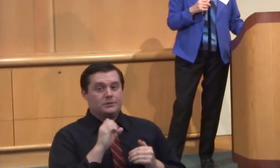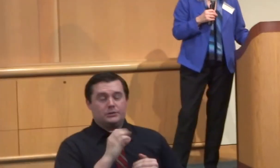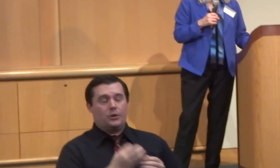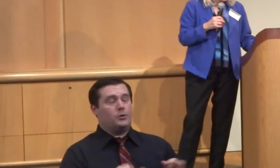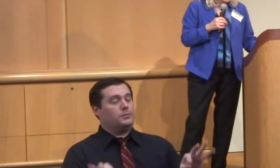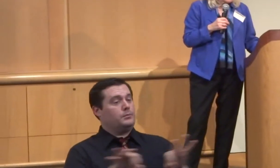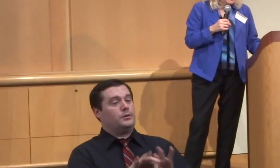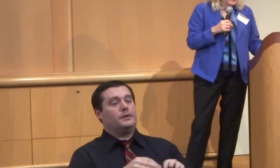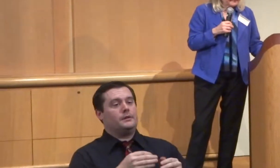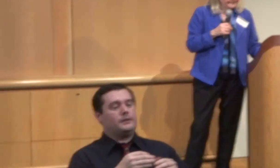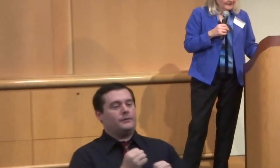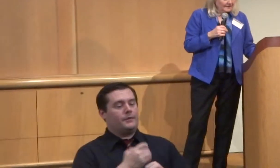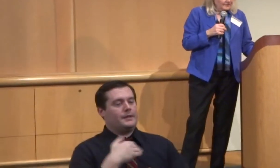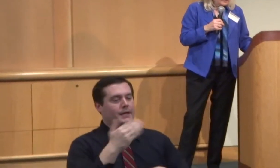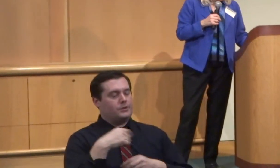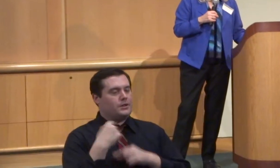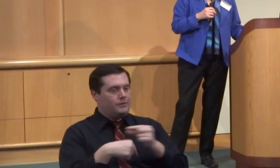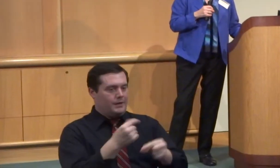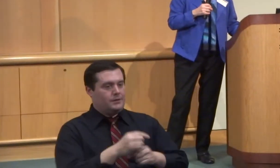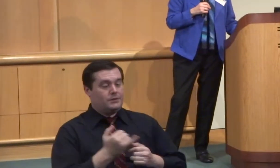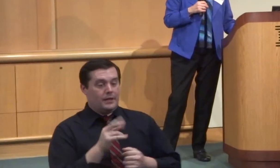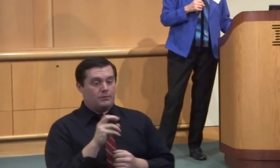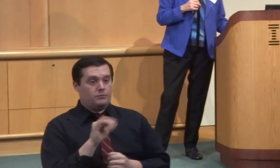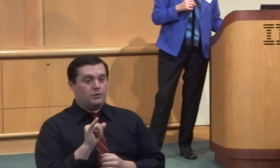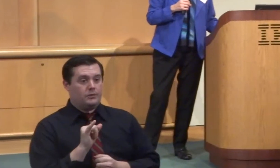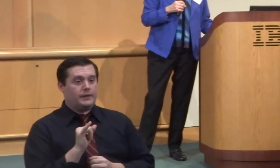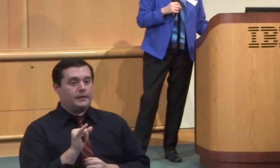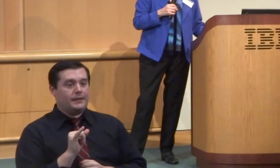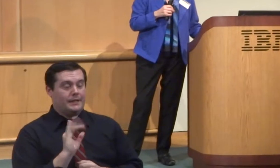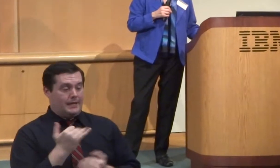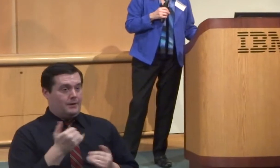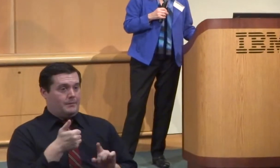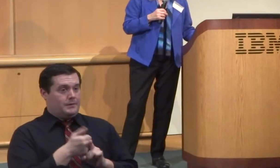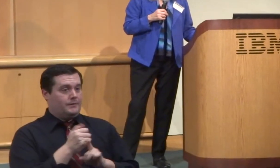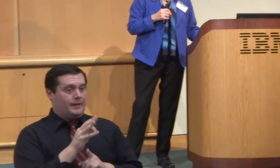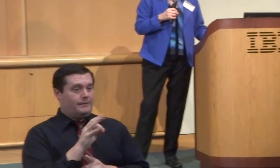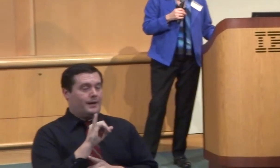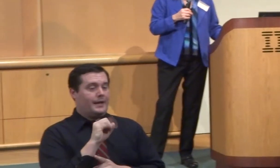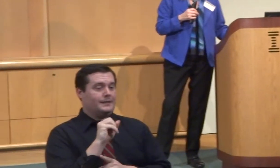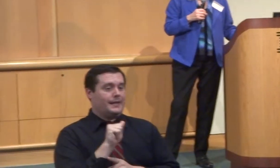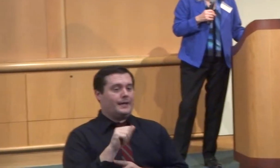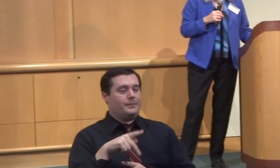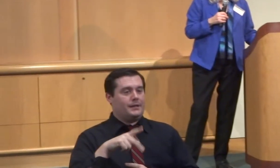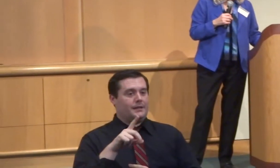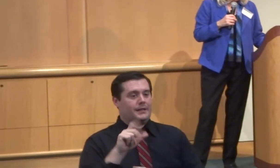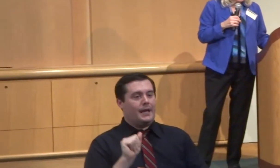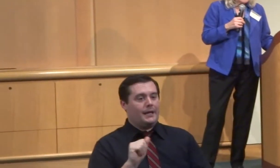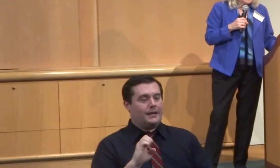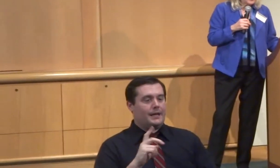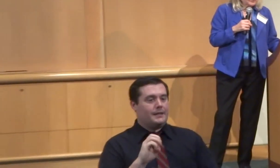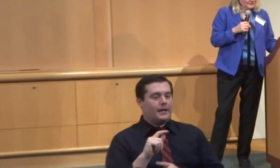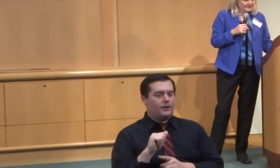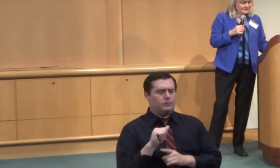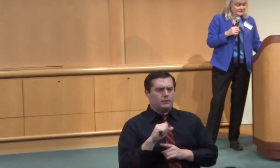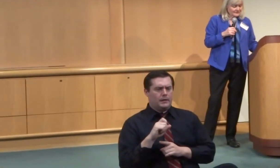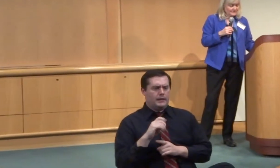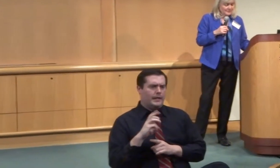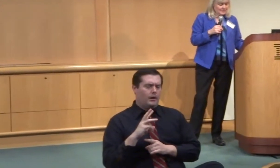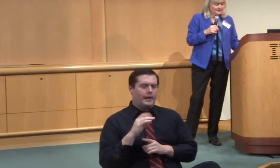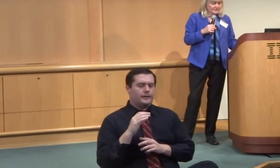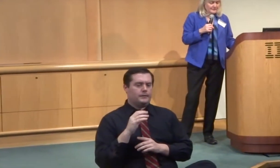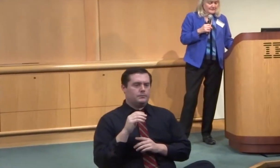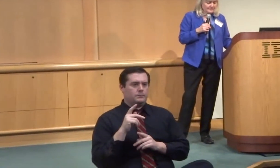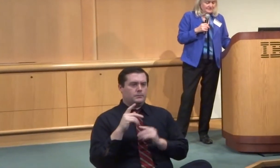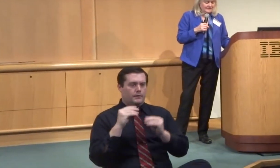terms of ensuring the next generation. So Rory is currently the FISA PVA Endowed Chair and a Distinguished Professor of